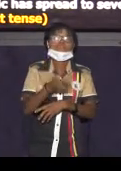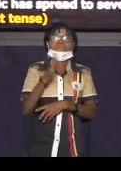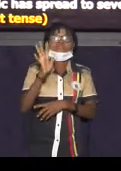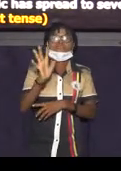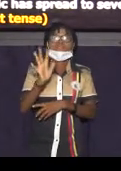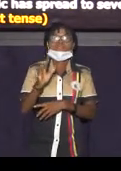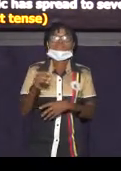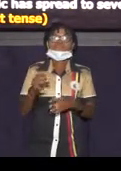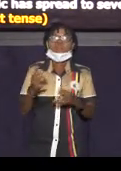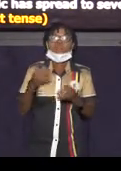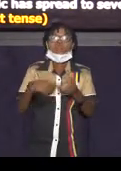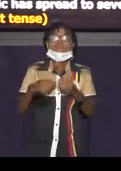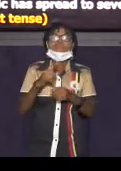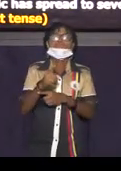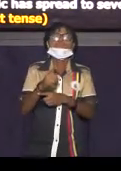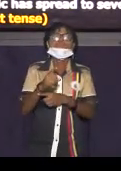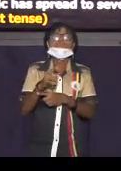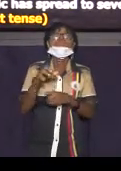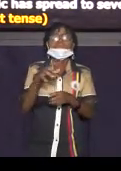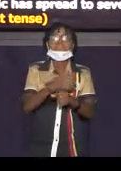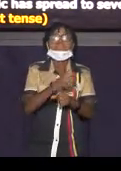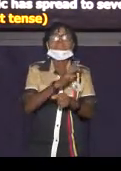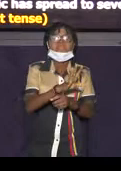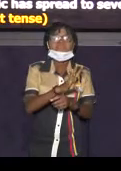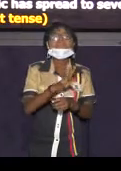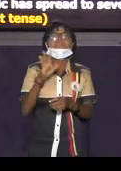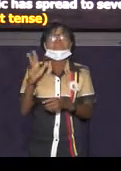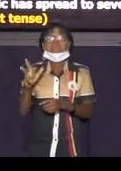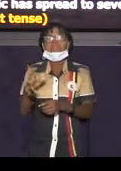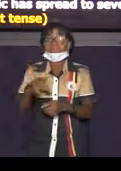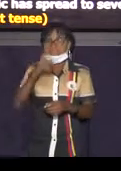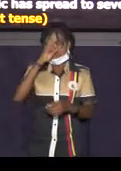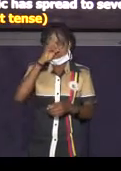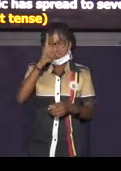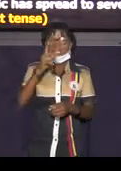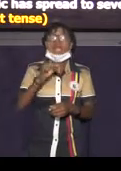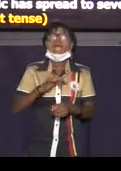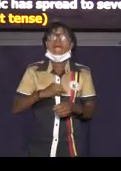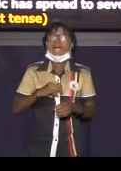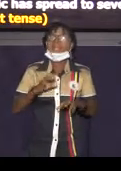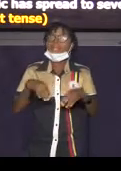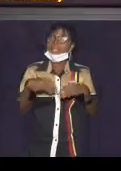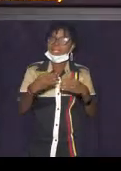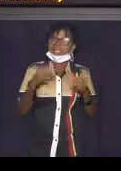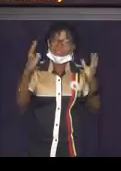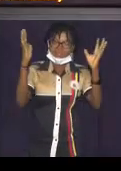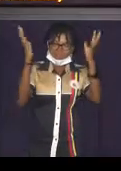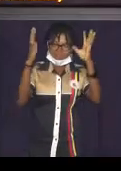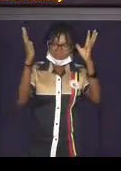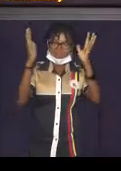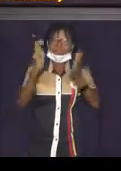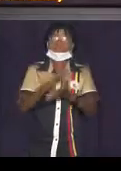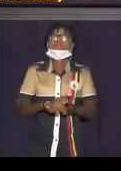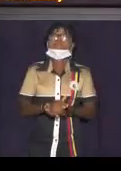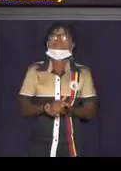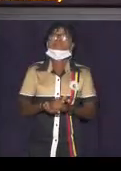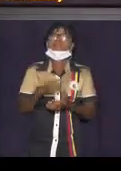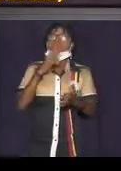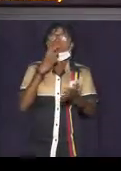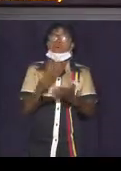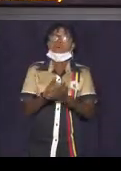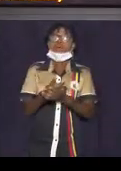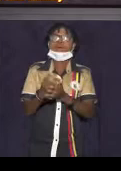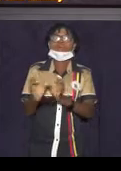Oh, you got 4? You got 3. You're brilliant, and I celebrate you with this chair. Well